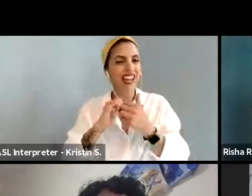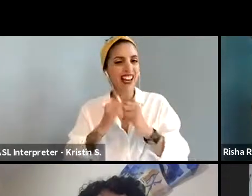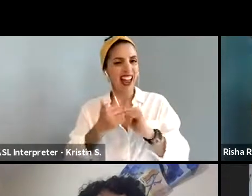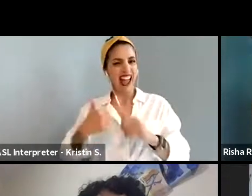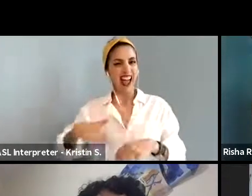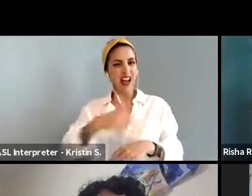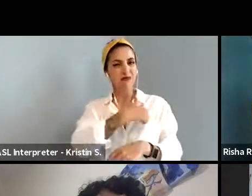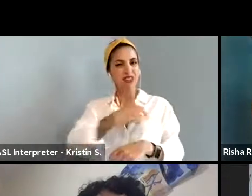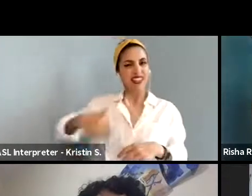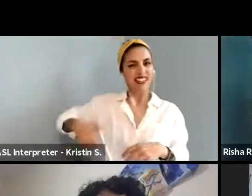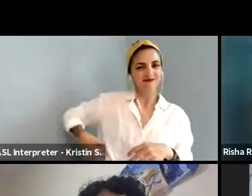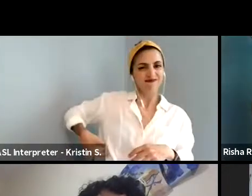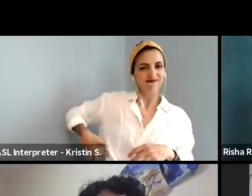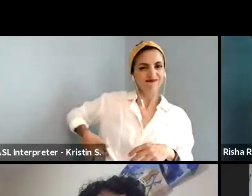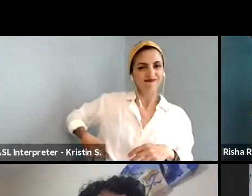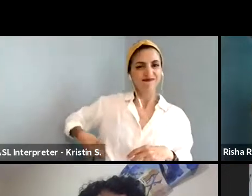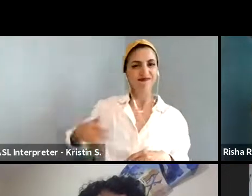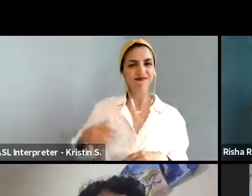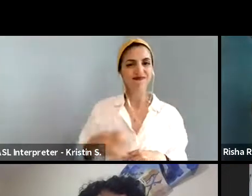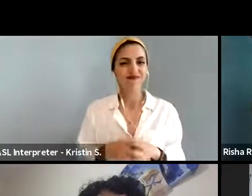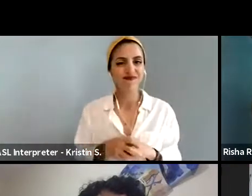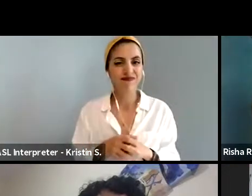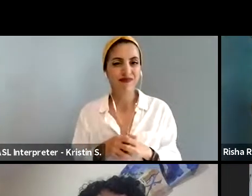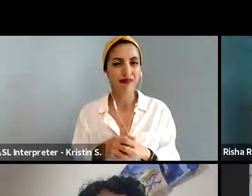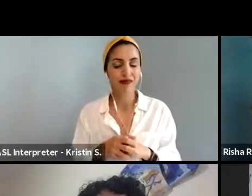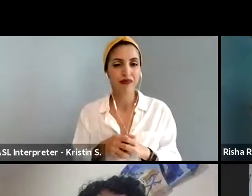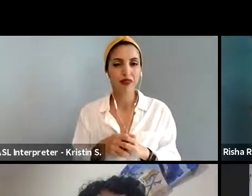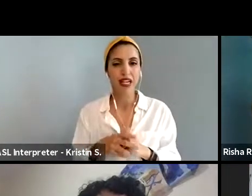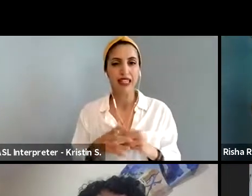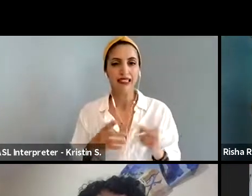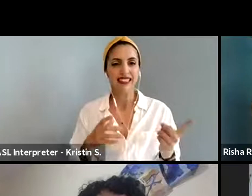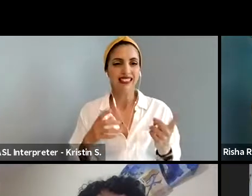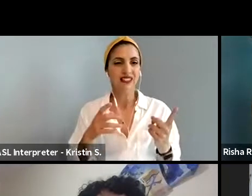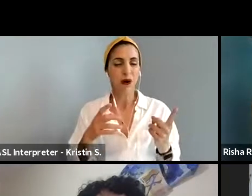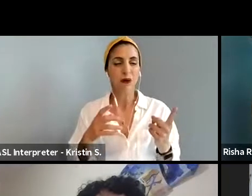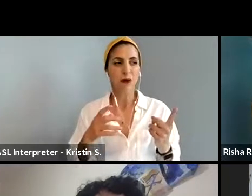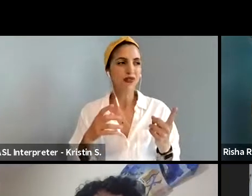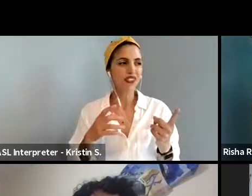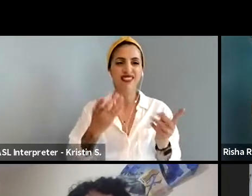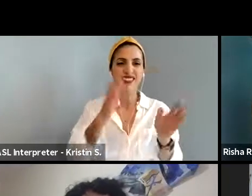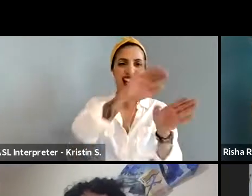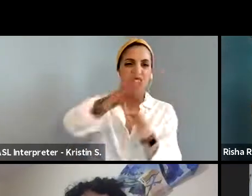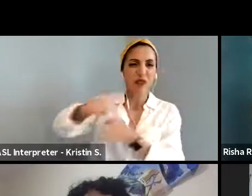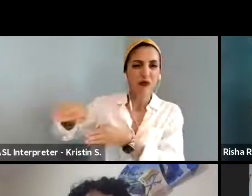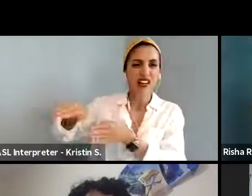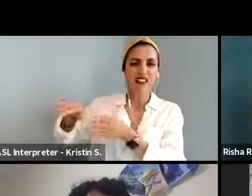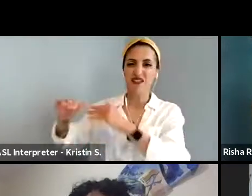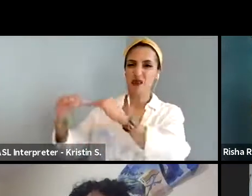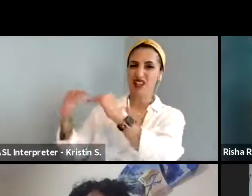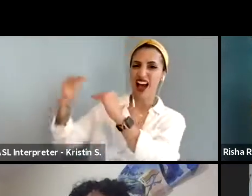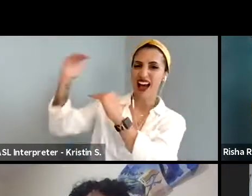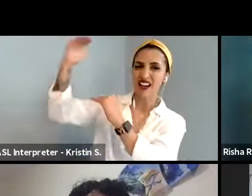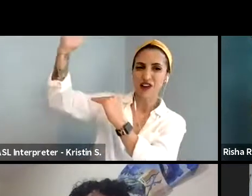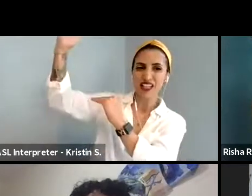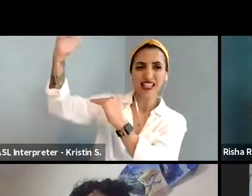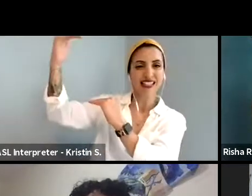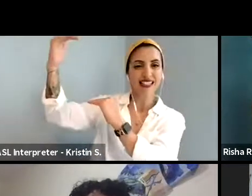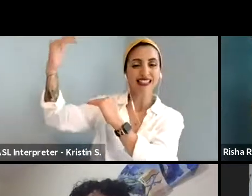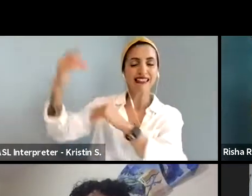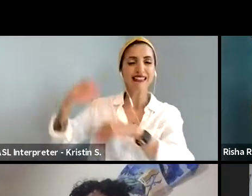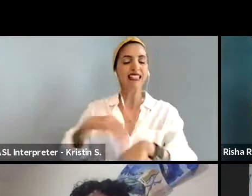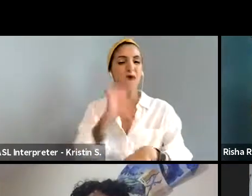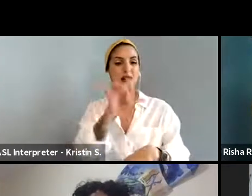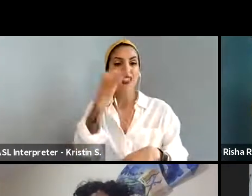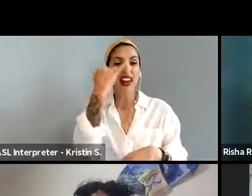pretty strong, mm-hmm. you know, and getting rid of those hierarchies. But I love the idea of